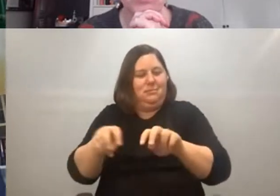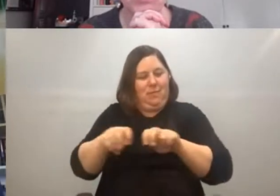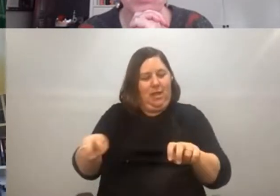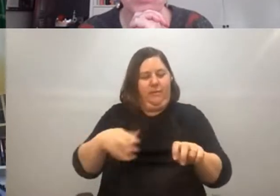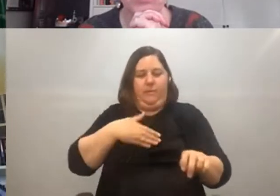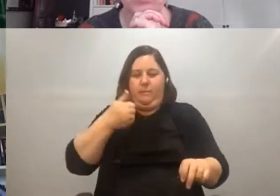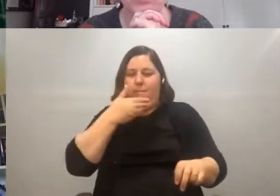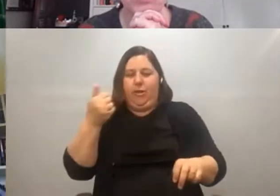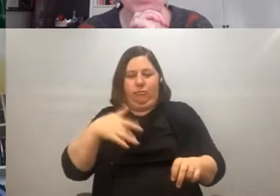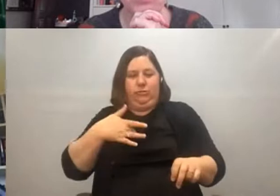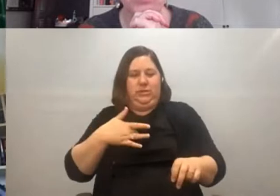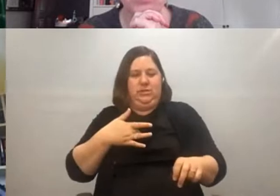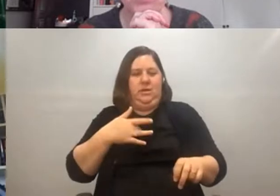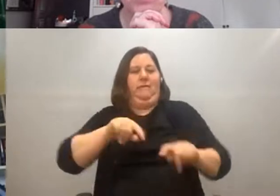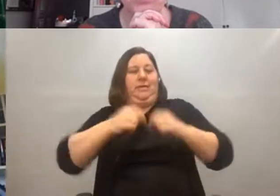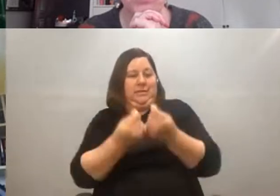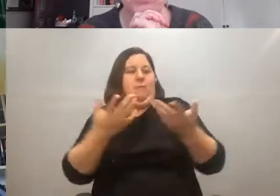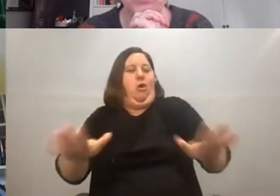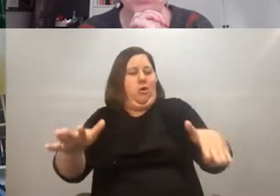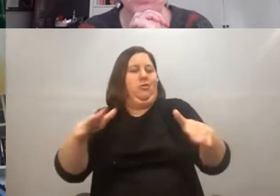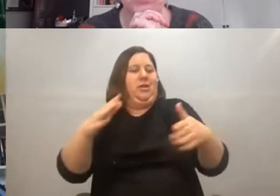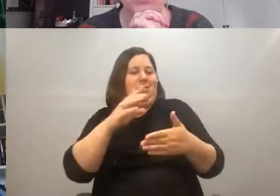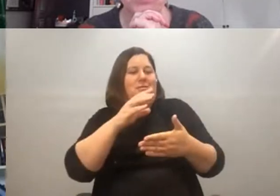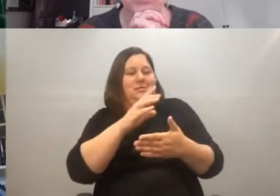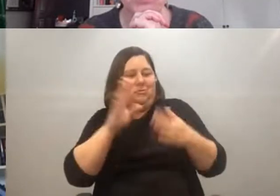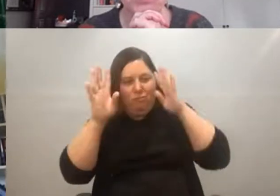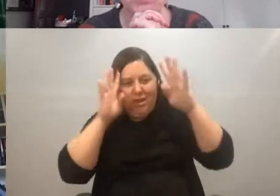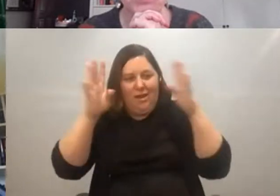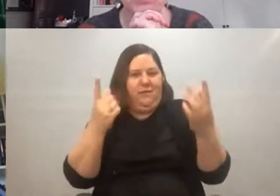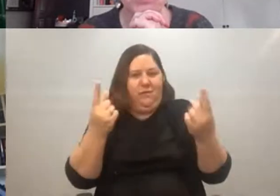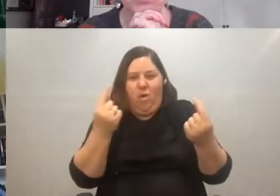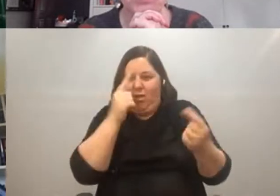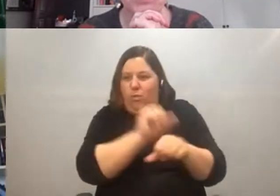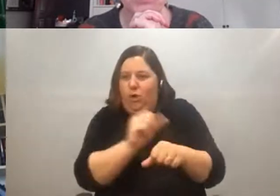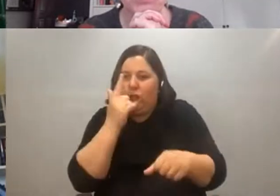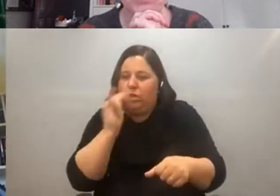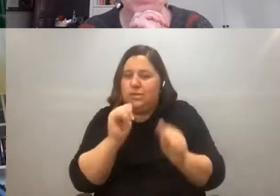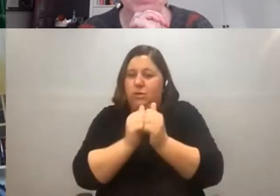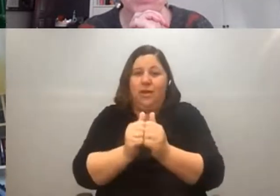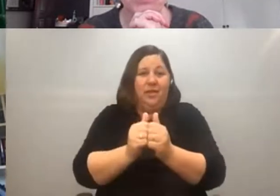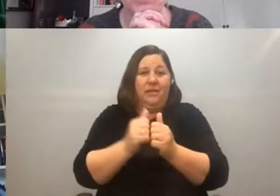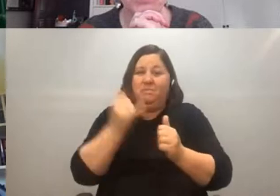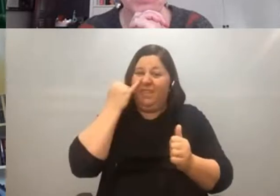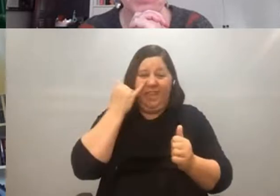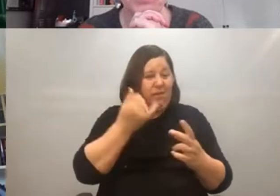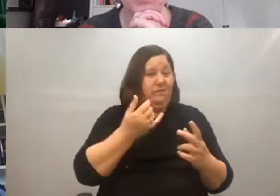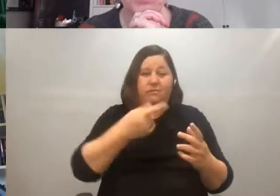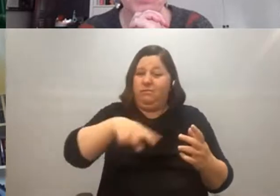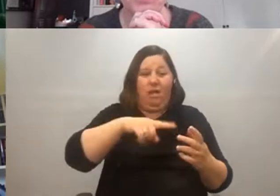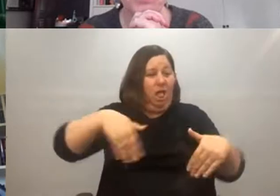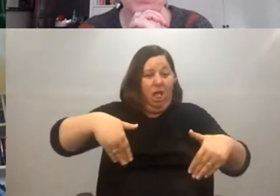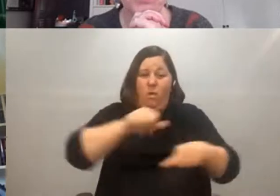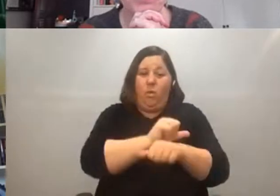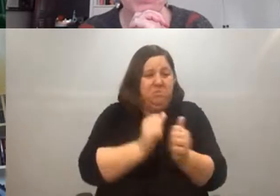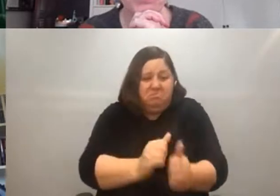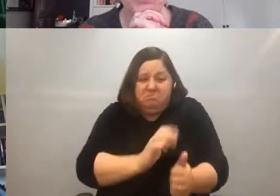how um the team already works creatively um and if they aren't that's fine too i think